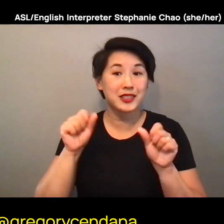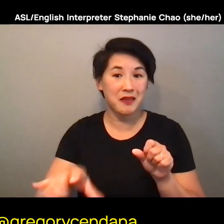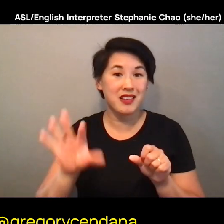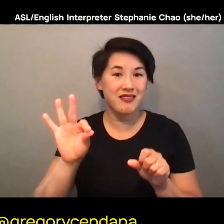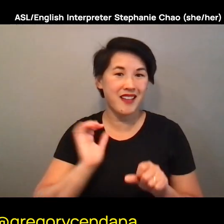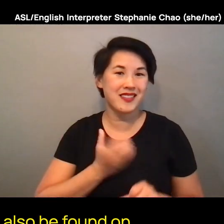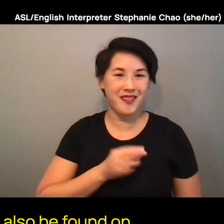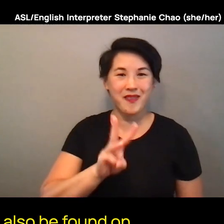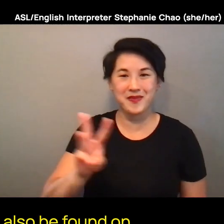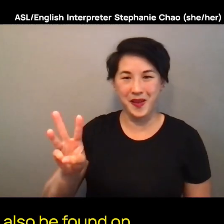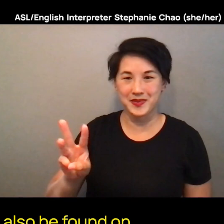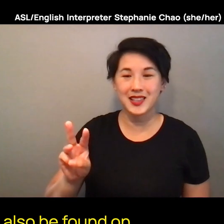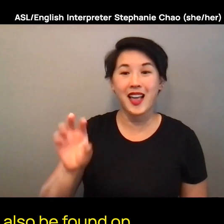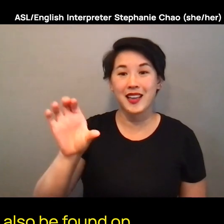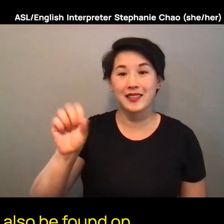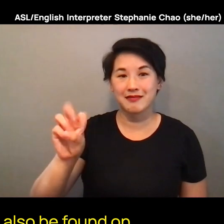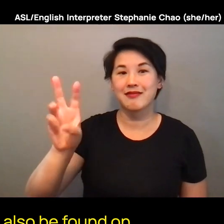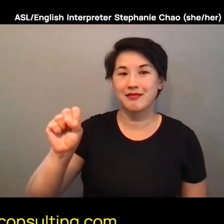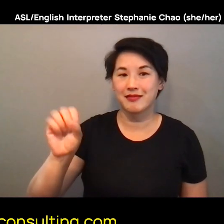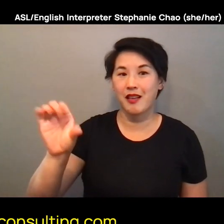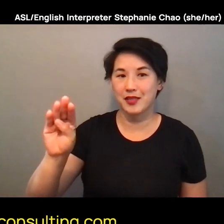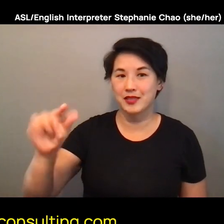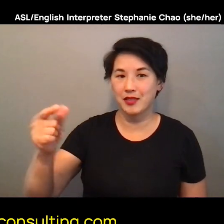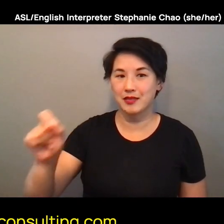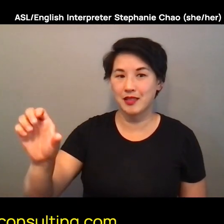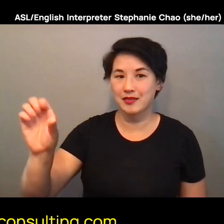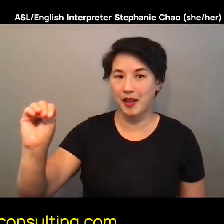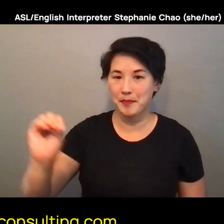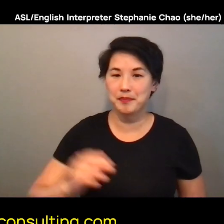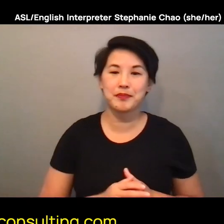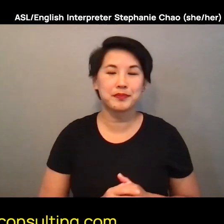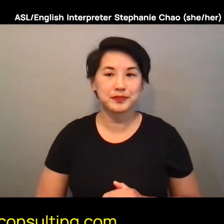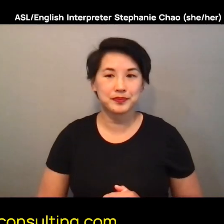GREGORYCENDANA. More information can also be found on our website at